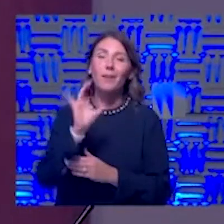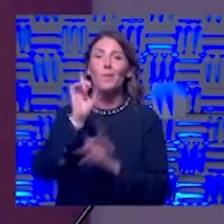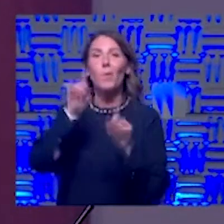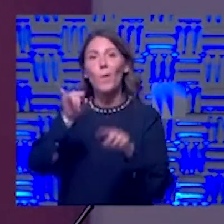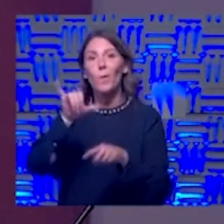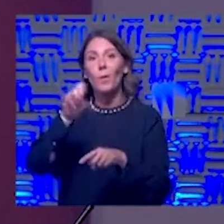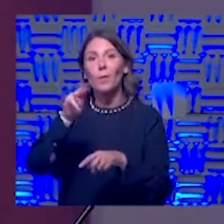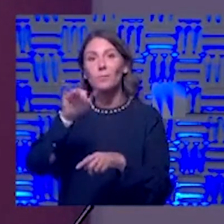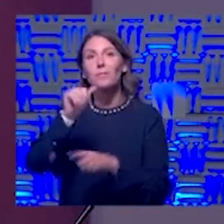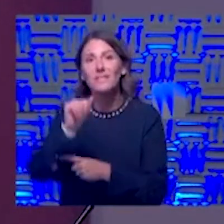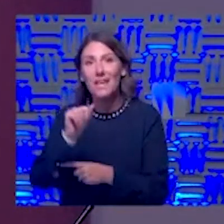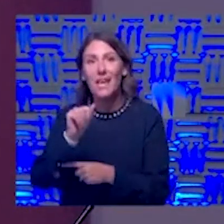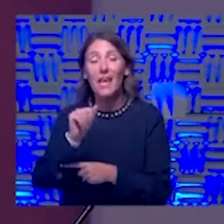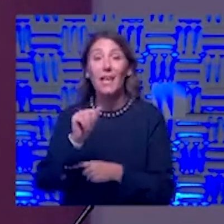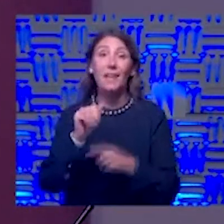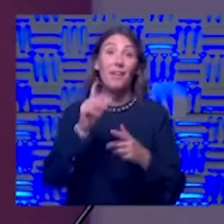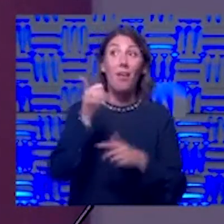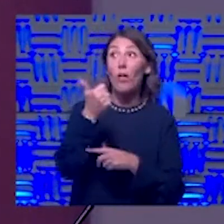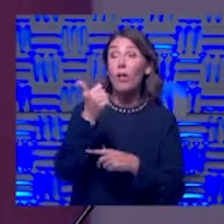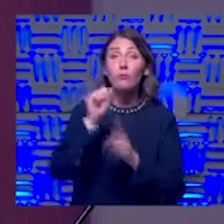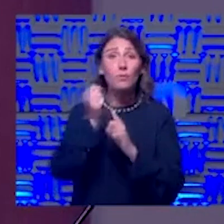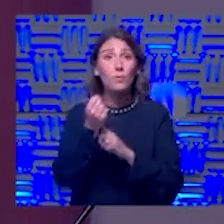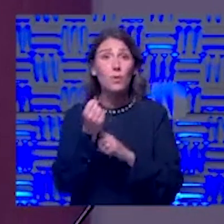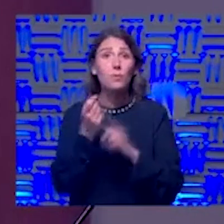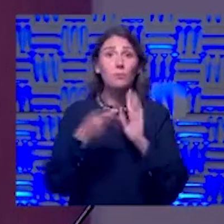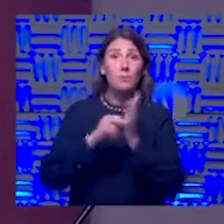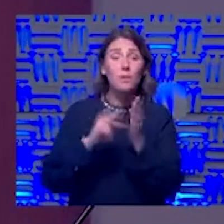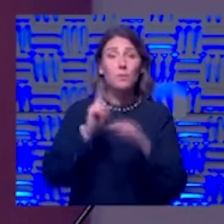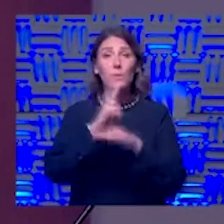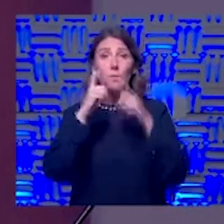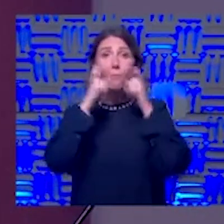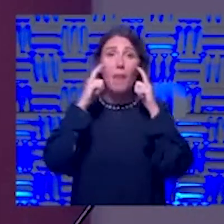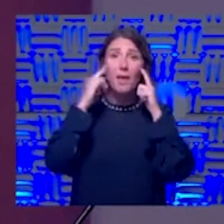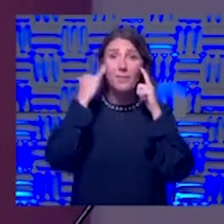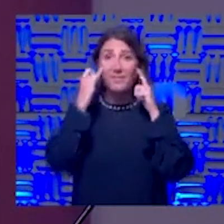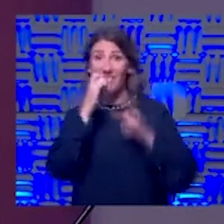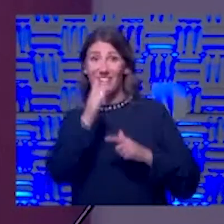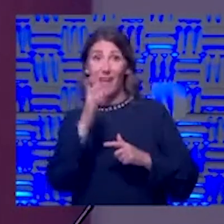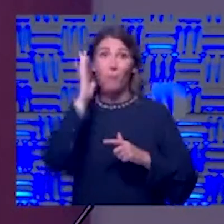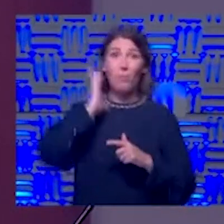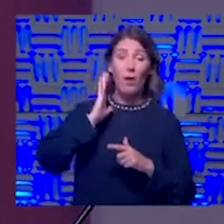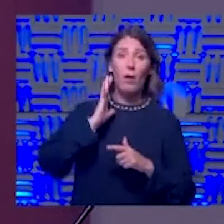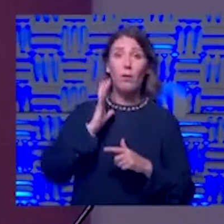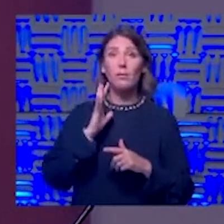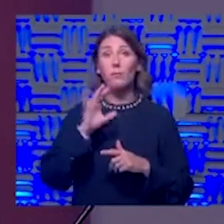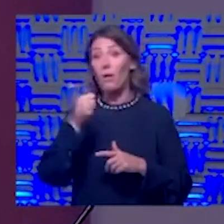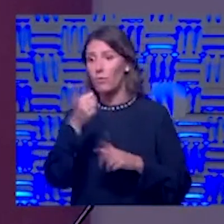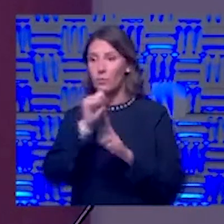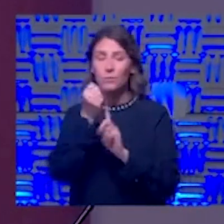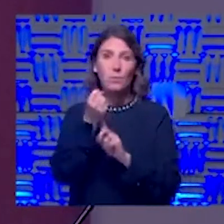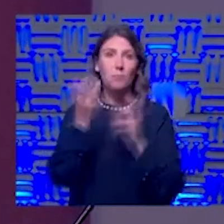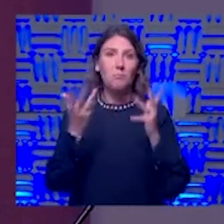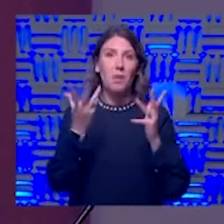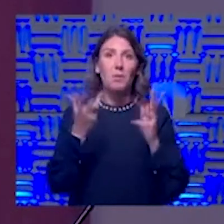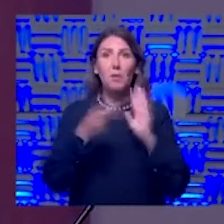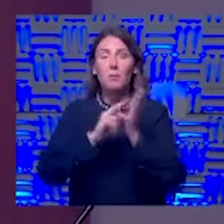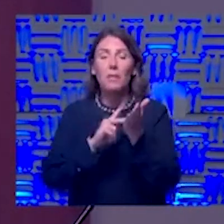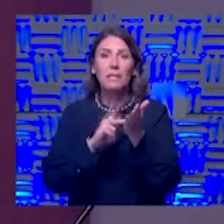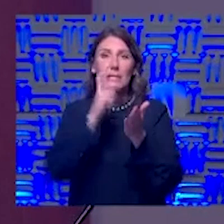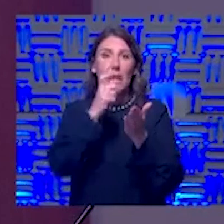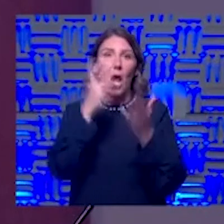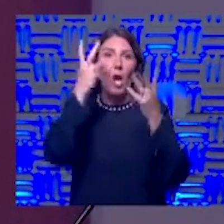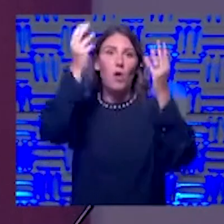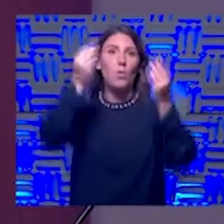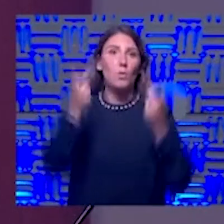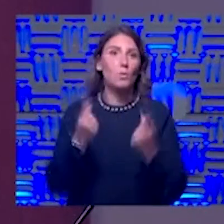started up. In some cases, that means wear a mask if you haven't been. In some cases, that may mean not going to do things that you had wanted to, make